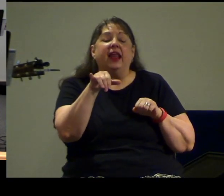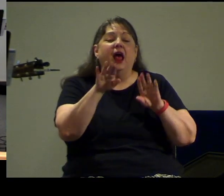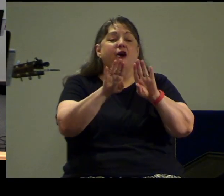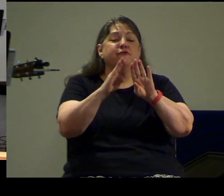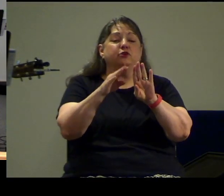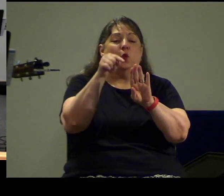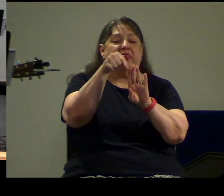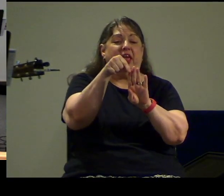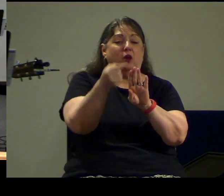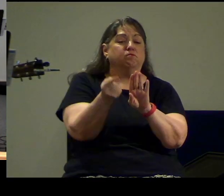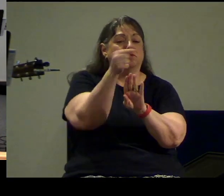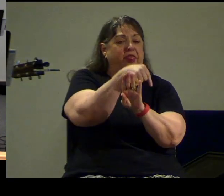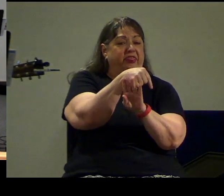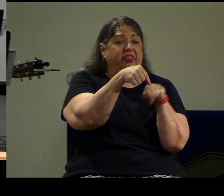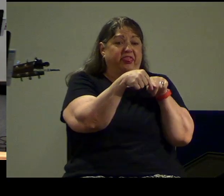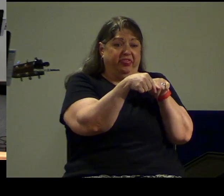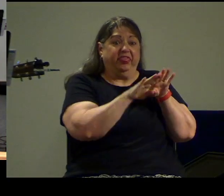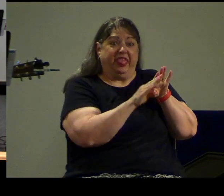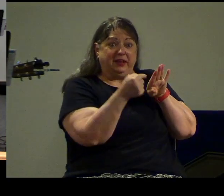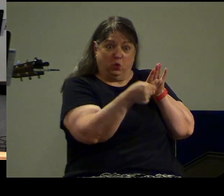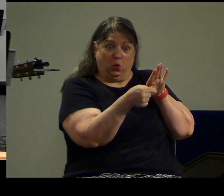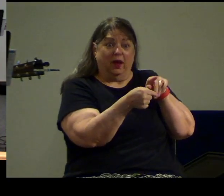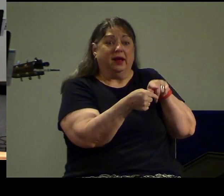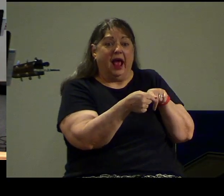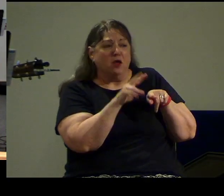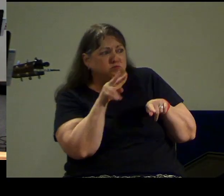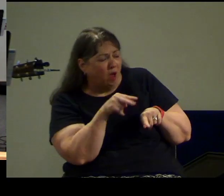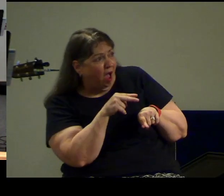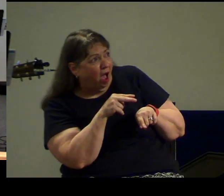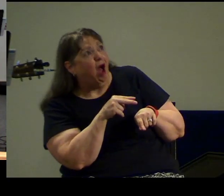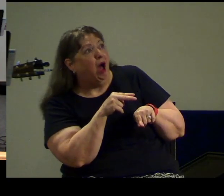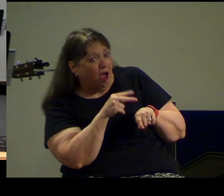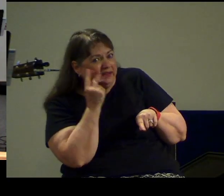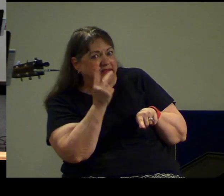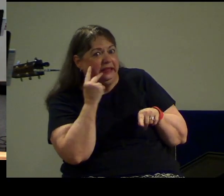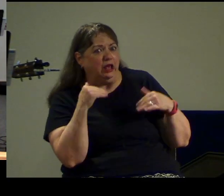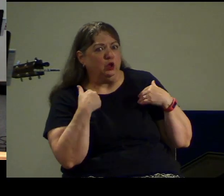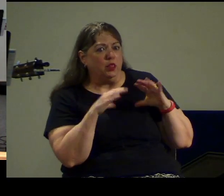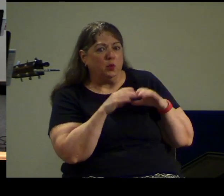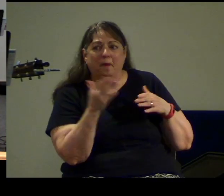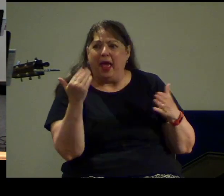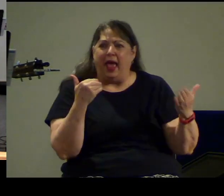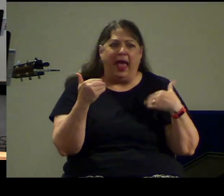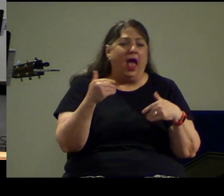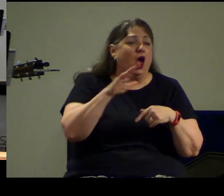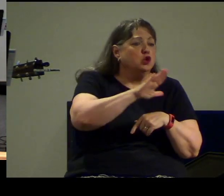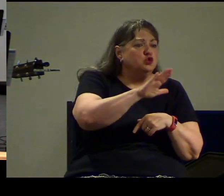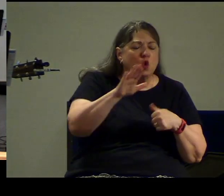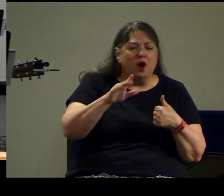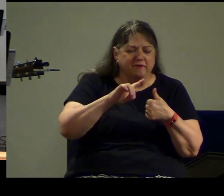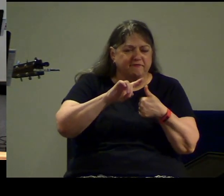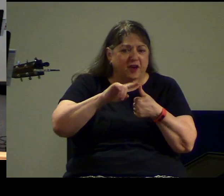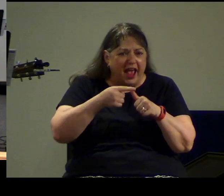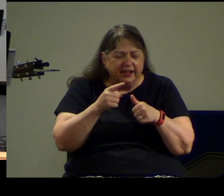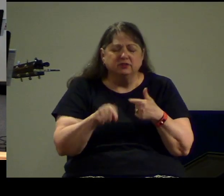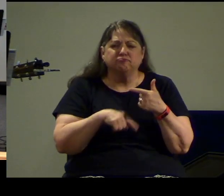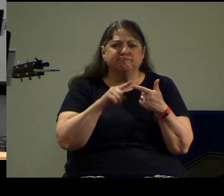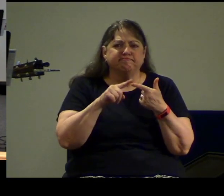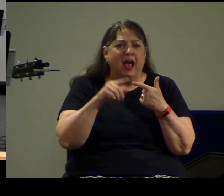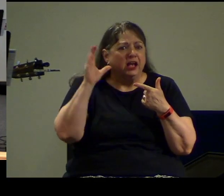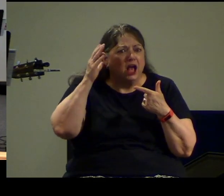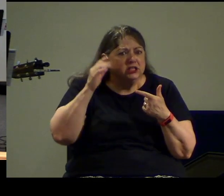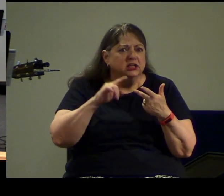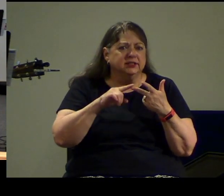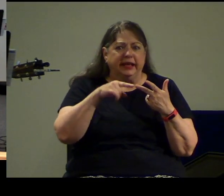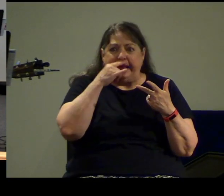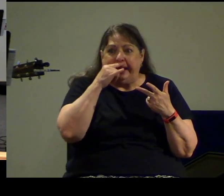out as you leave. We would love it if you would invite kids, cousins, family members, neighbors, anybody you happen to know. See